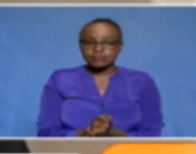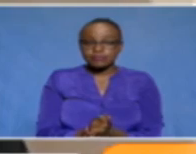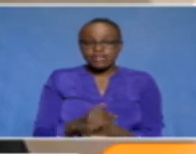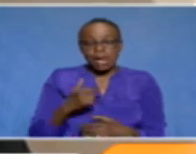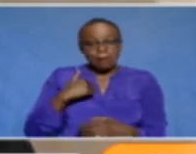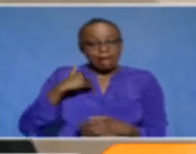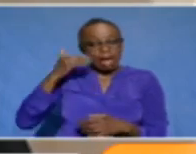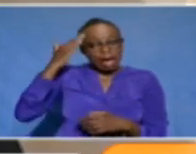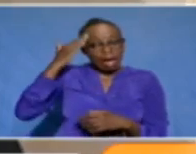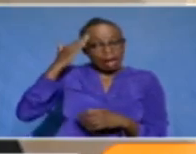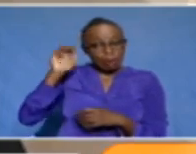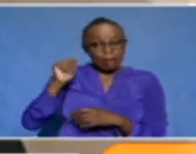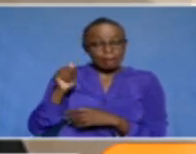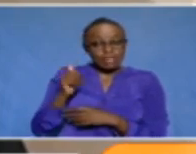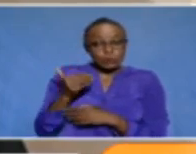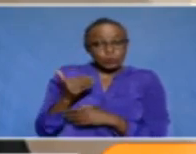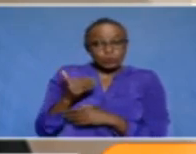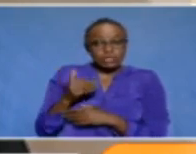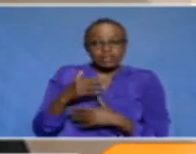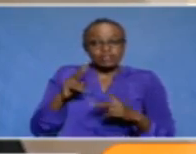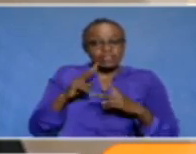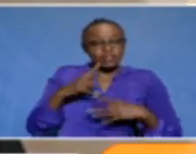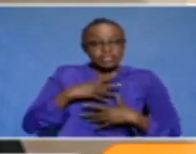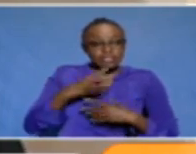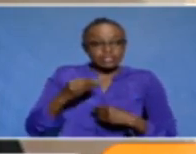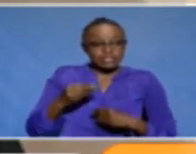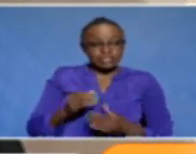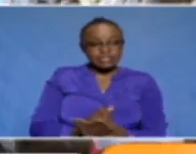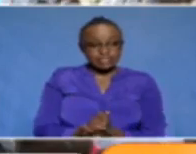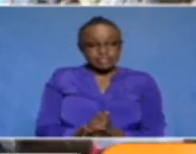I don't know what is very interesting.